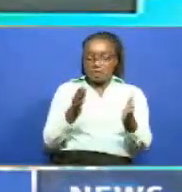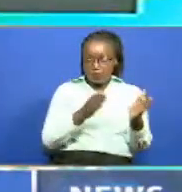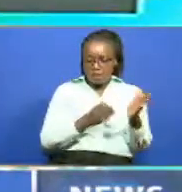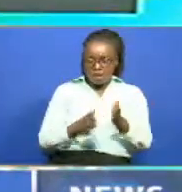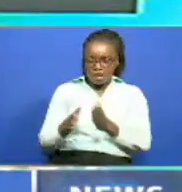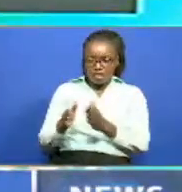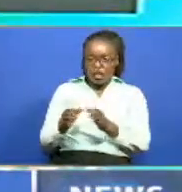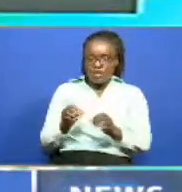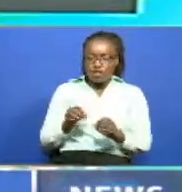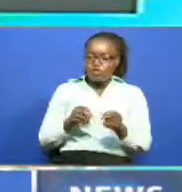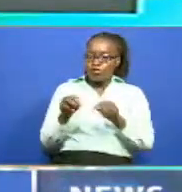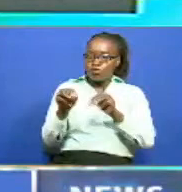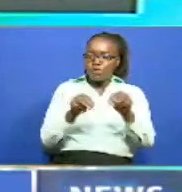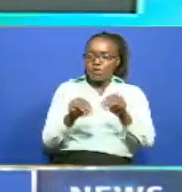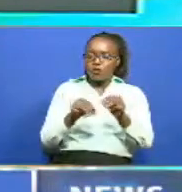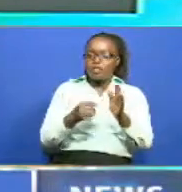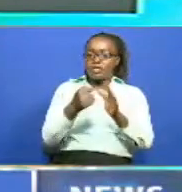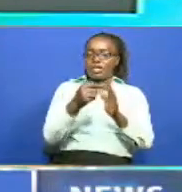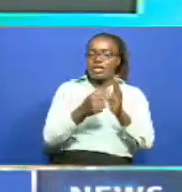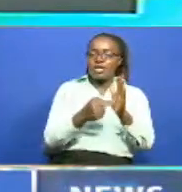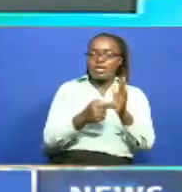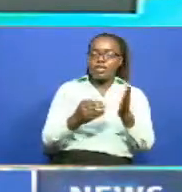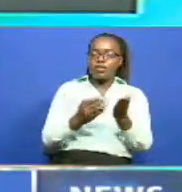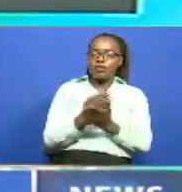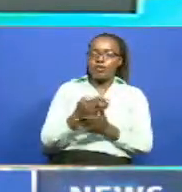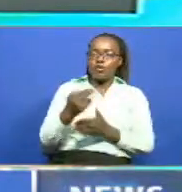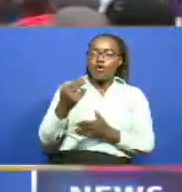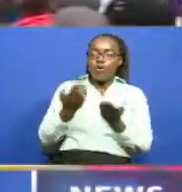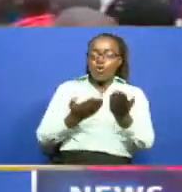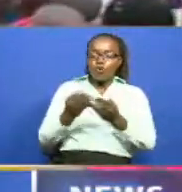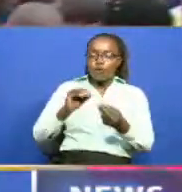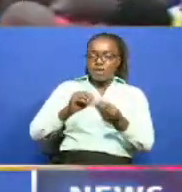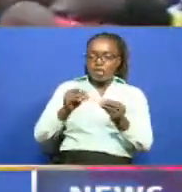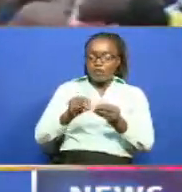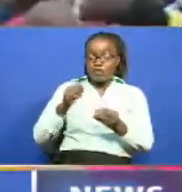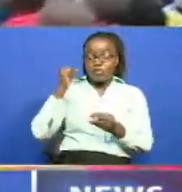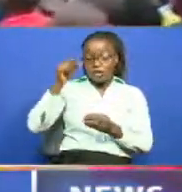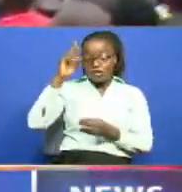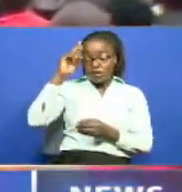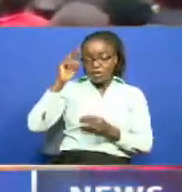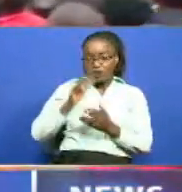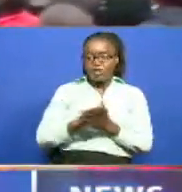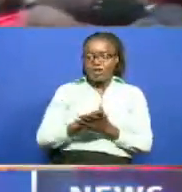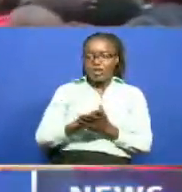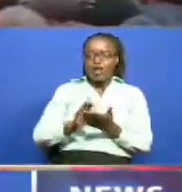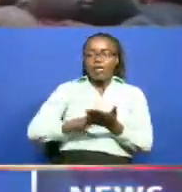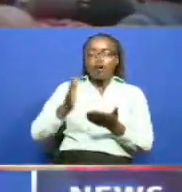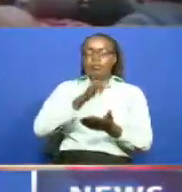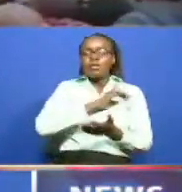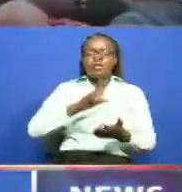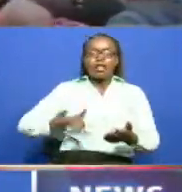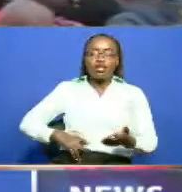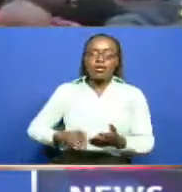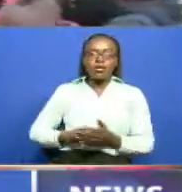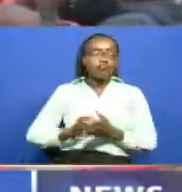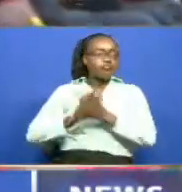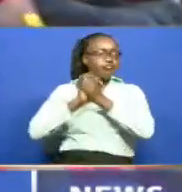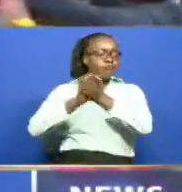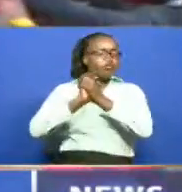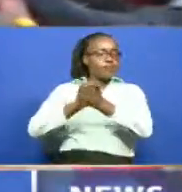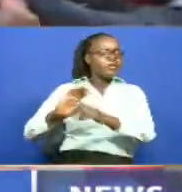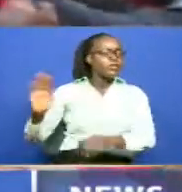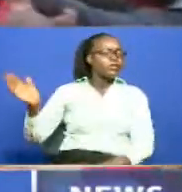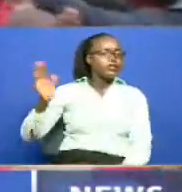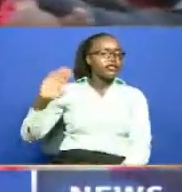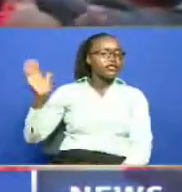manipulate data through Huduma number for political reasons. Bwana Yesu asifiwe. Hebu mnisalimia hewani hivi nione